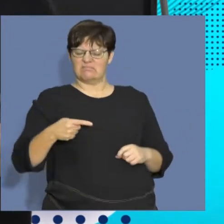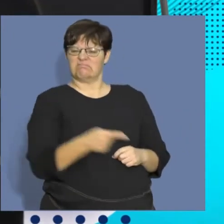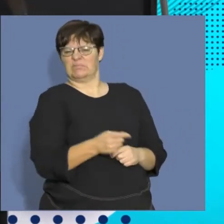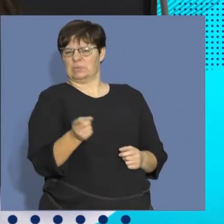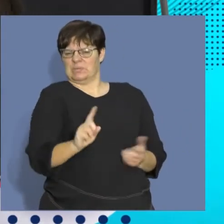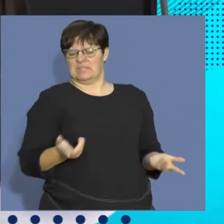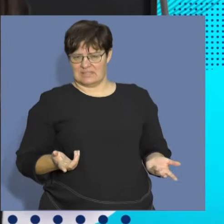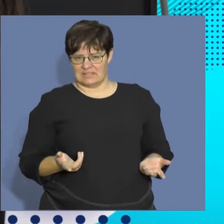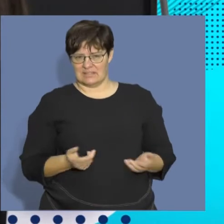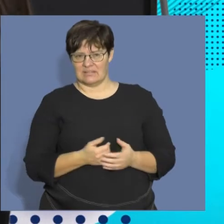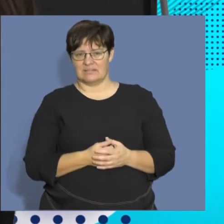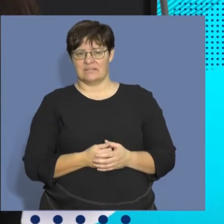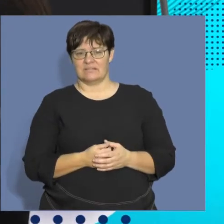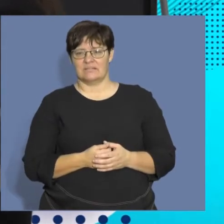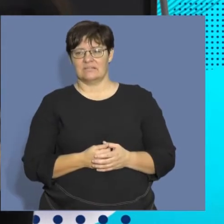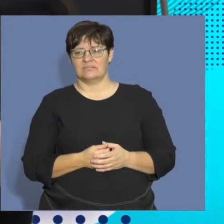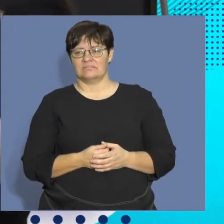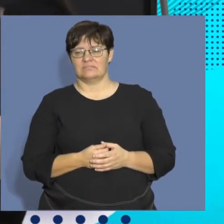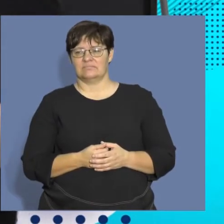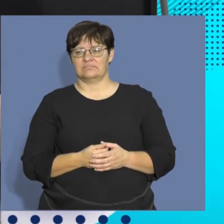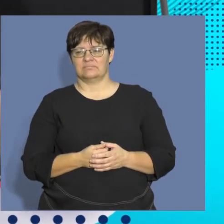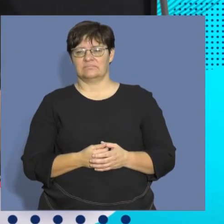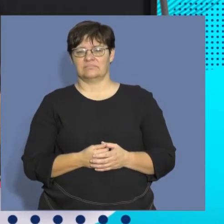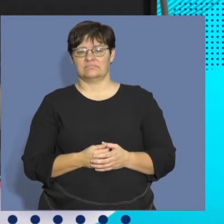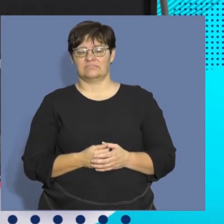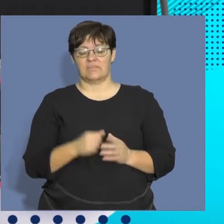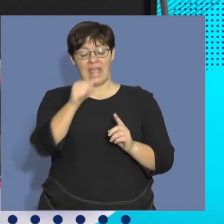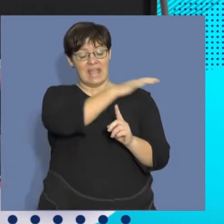studies is all about? So,